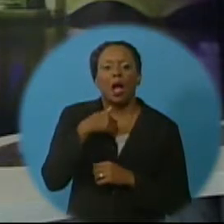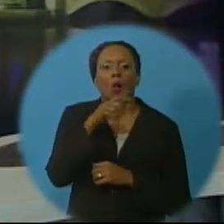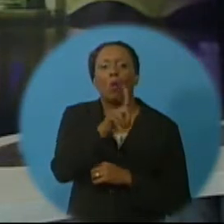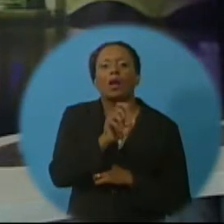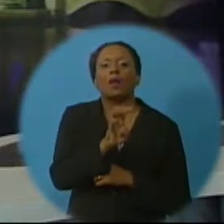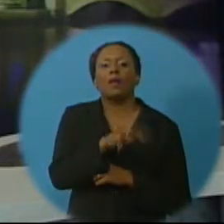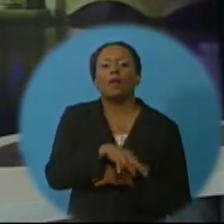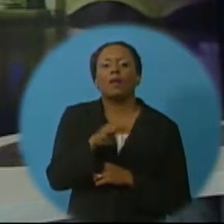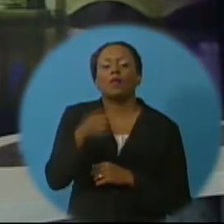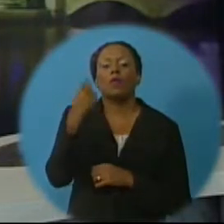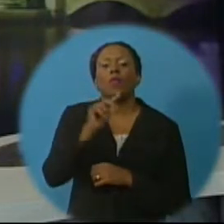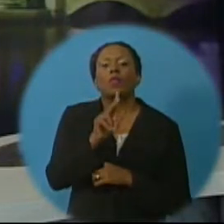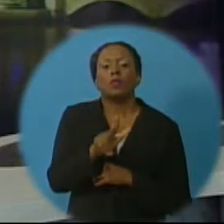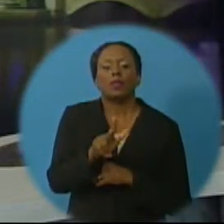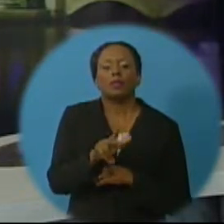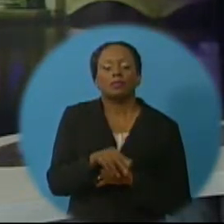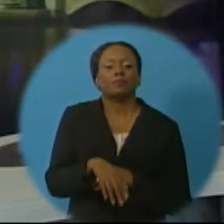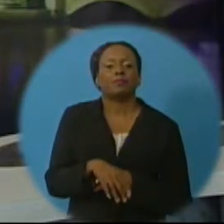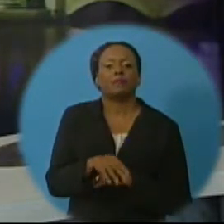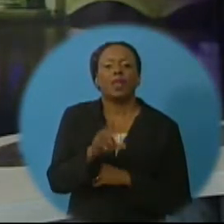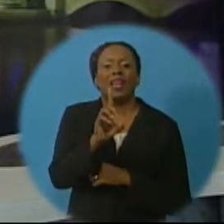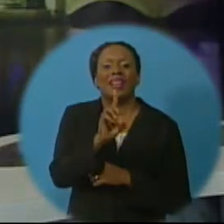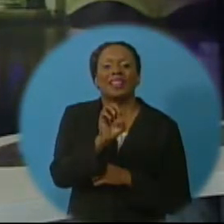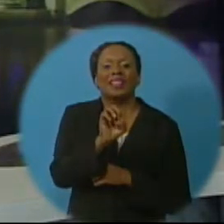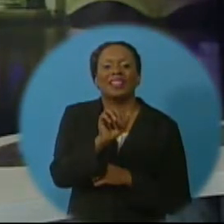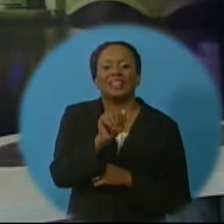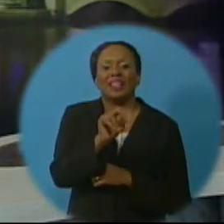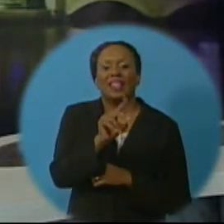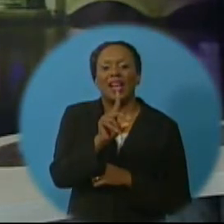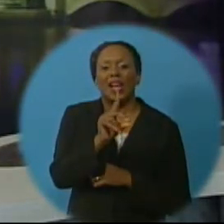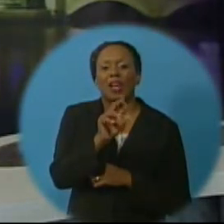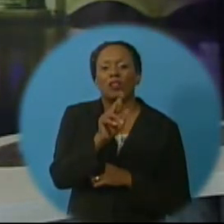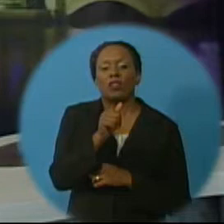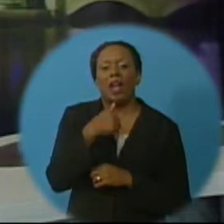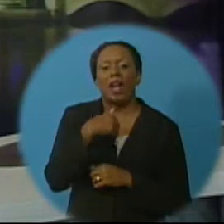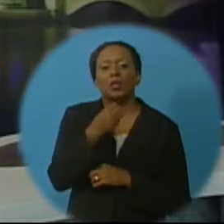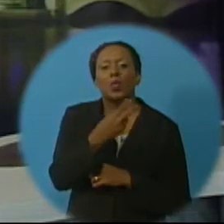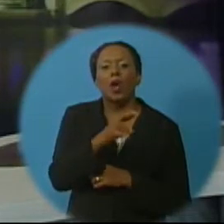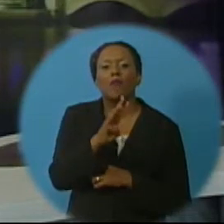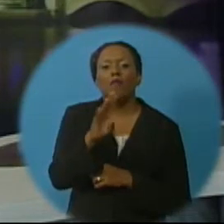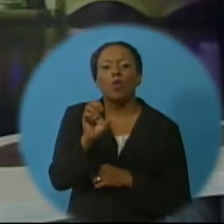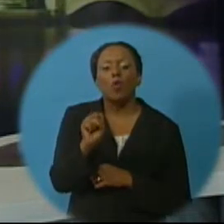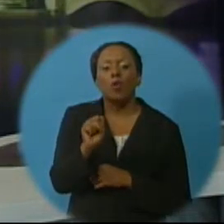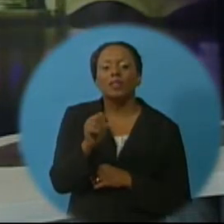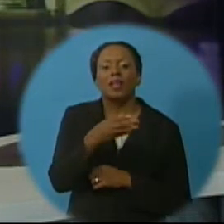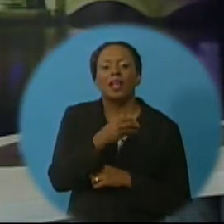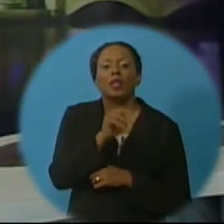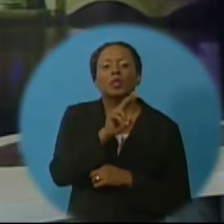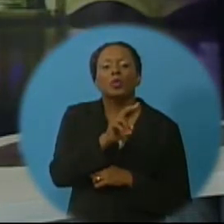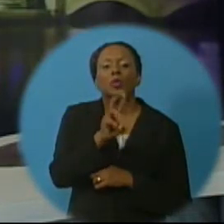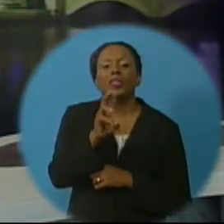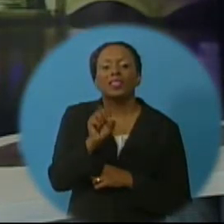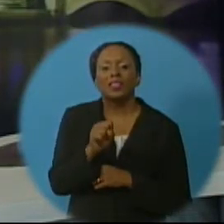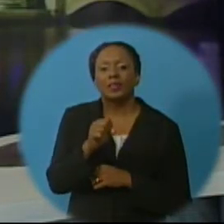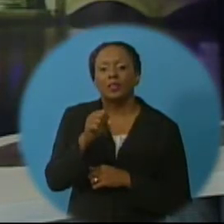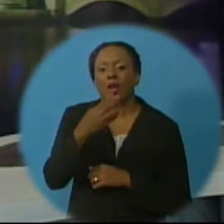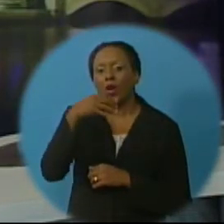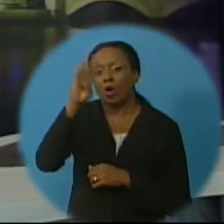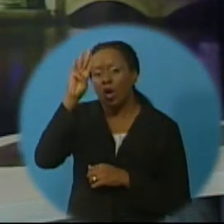20 overs. Doughton smashed 12 fours and 2 sixes. In reply, the Aussies could only manage 128